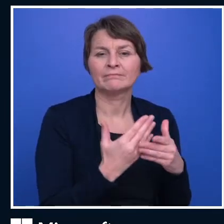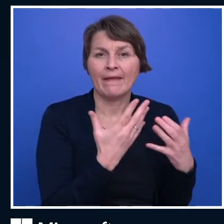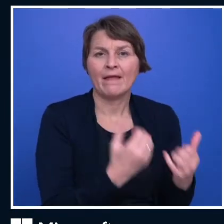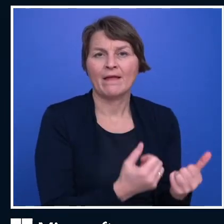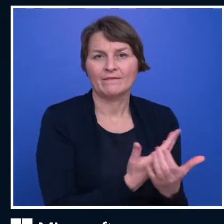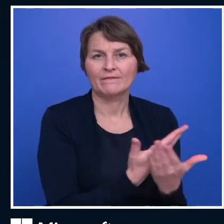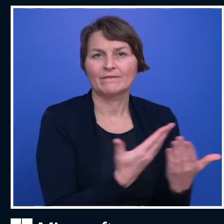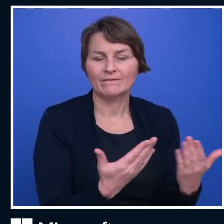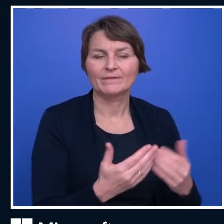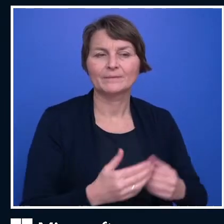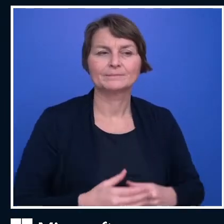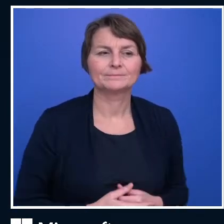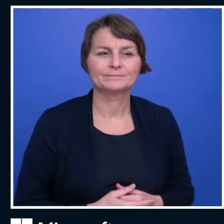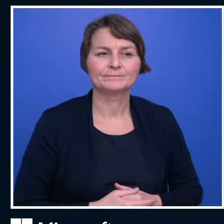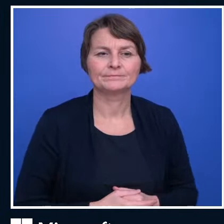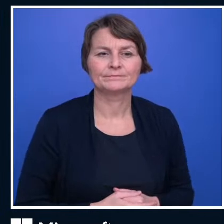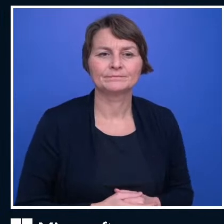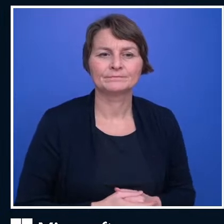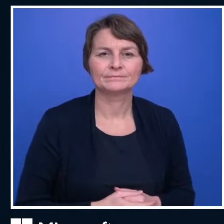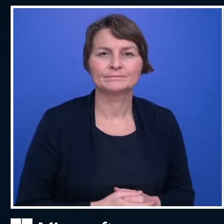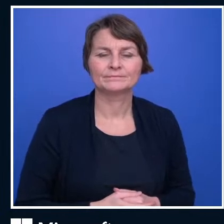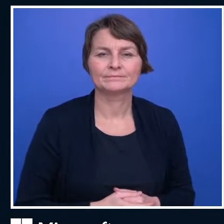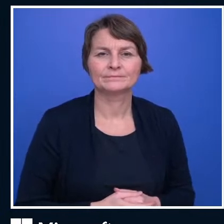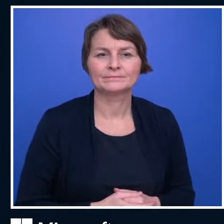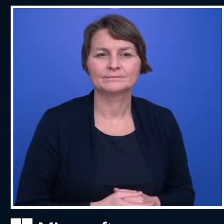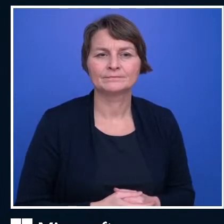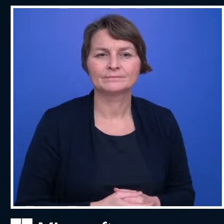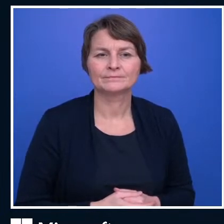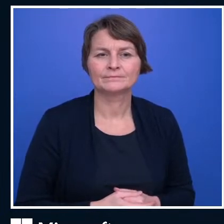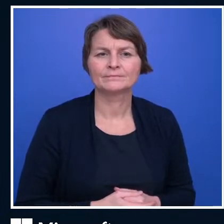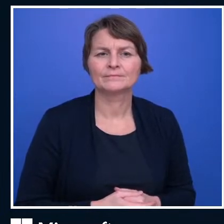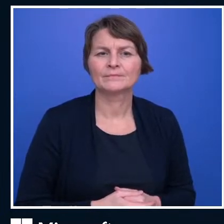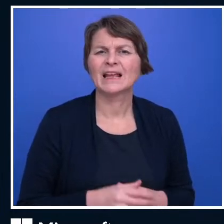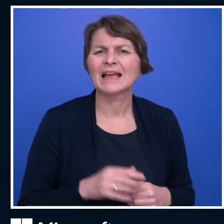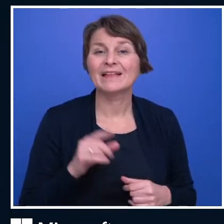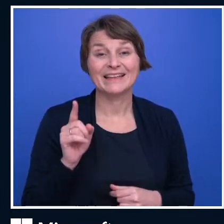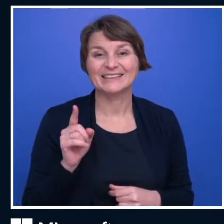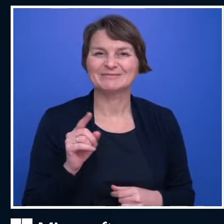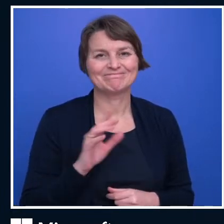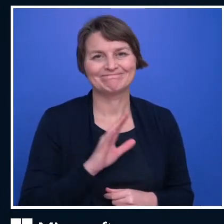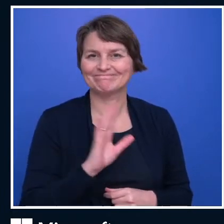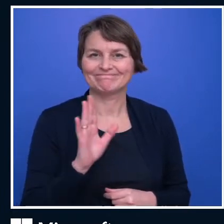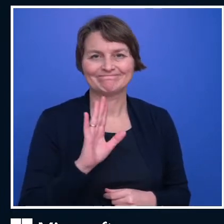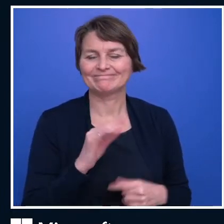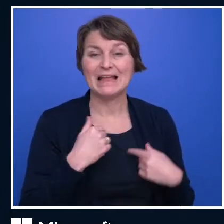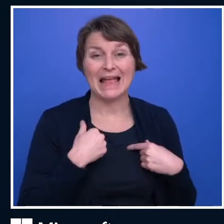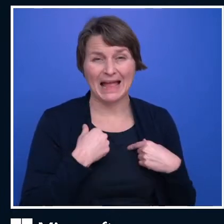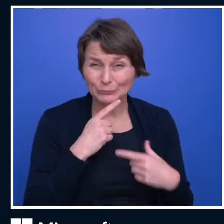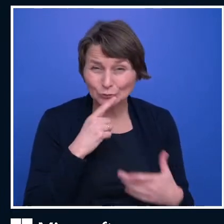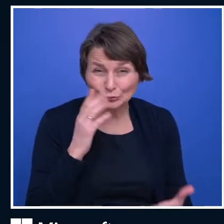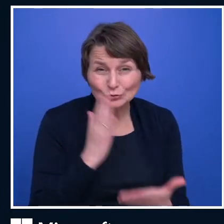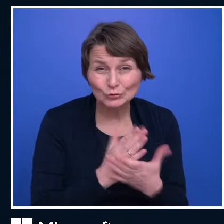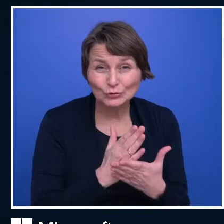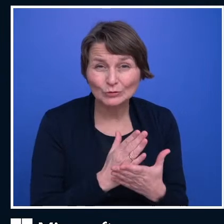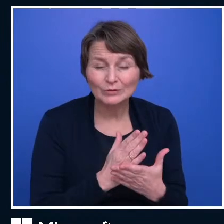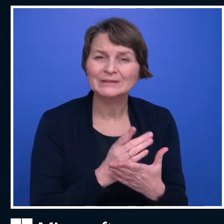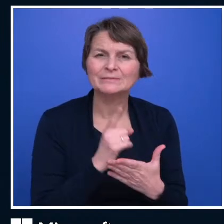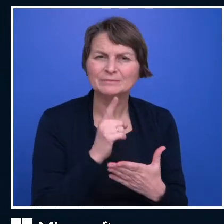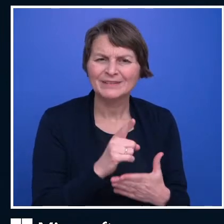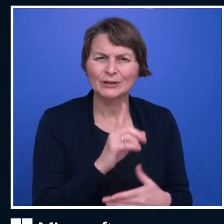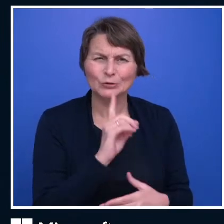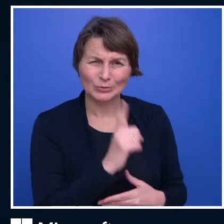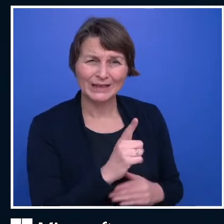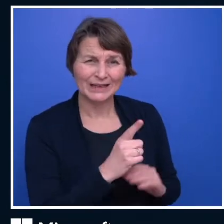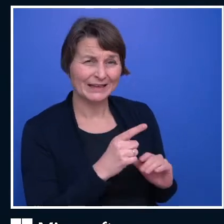2, and then I'm skipping over this one because I'm not 100% sure that it is an Anna's hummingbird. Save